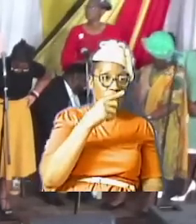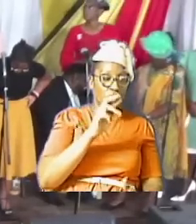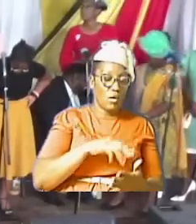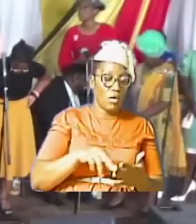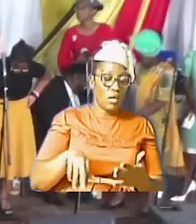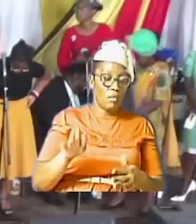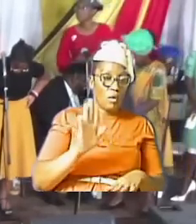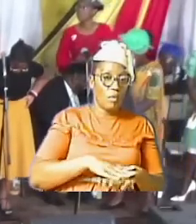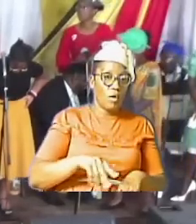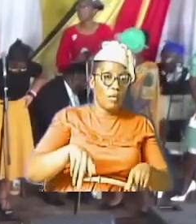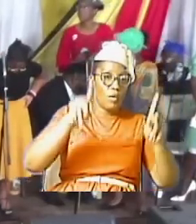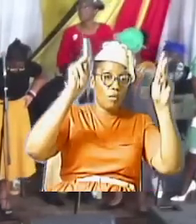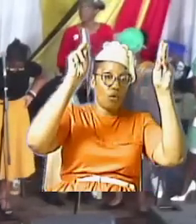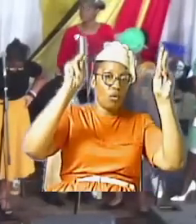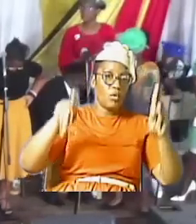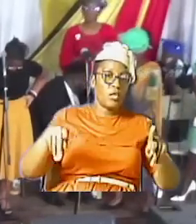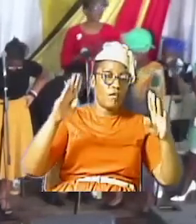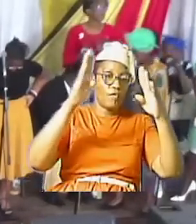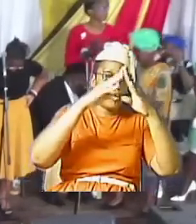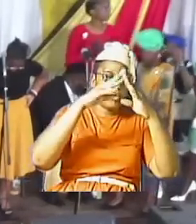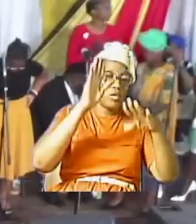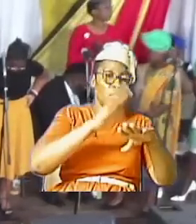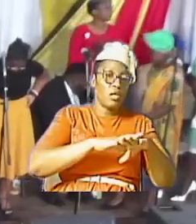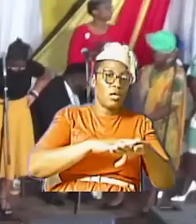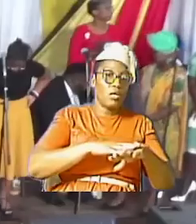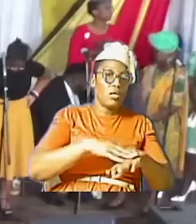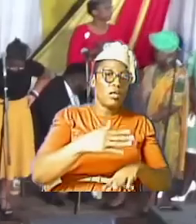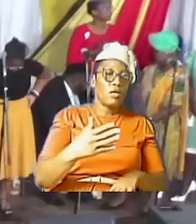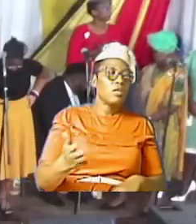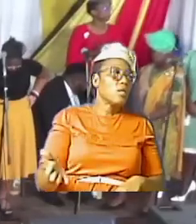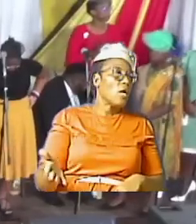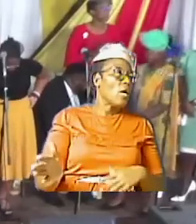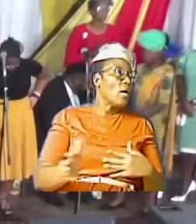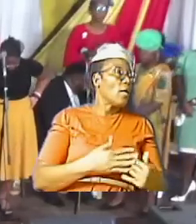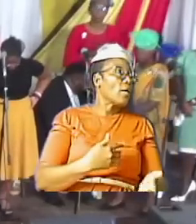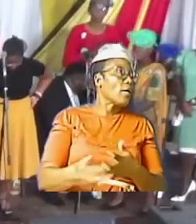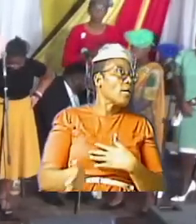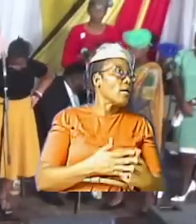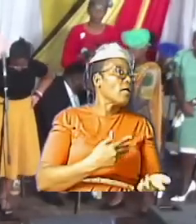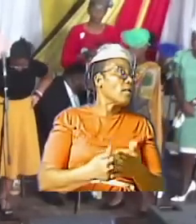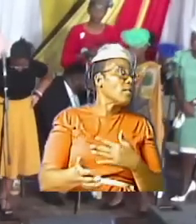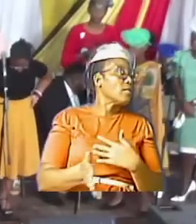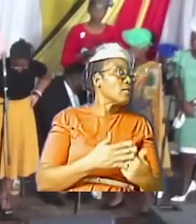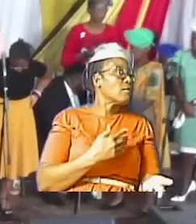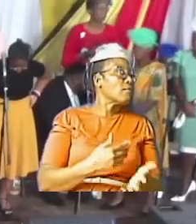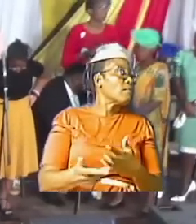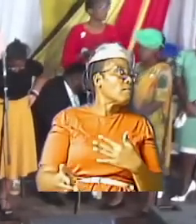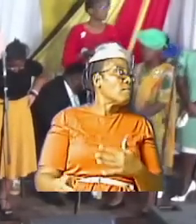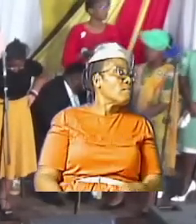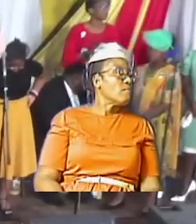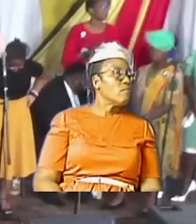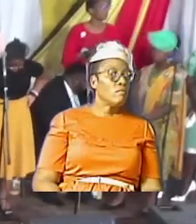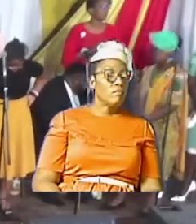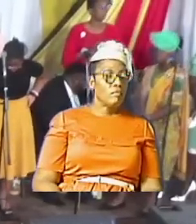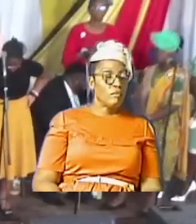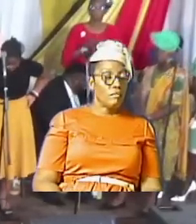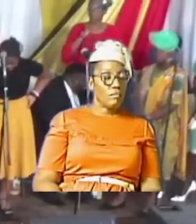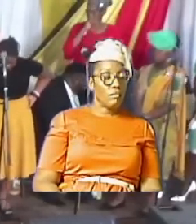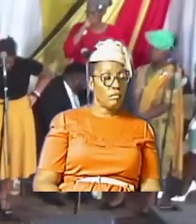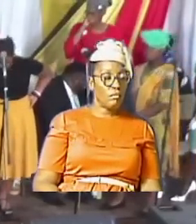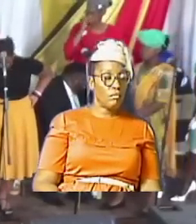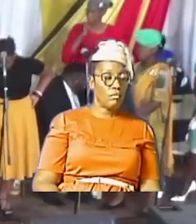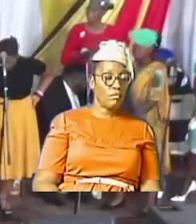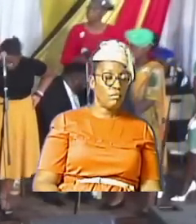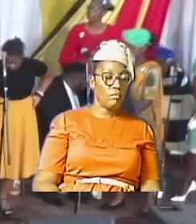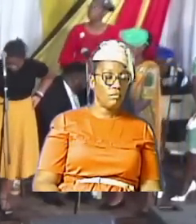upon the posts of thy house and on thy gate.